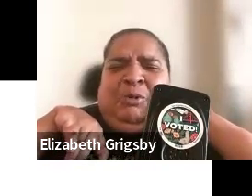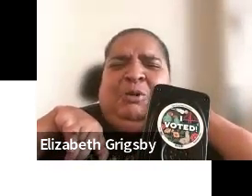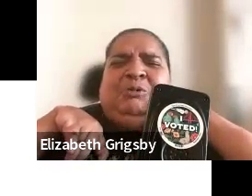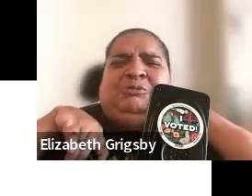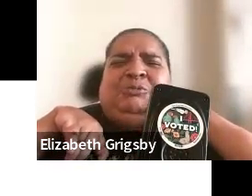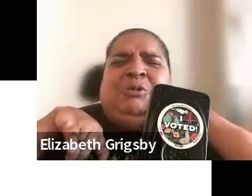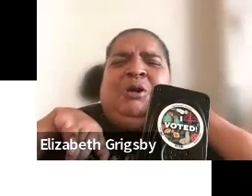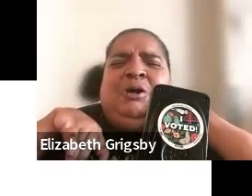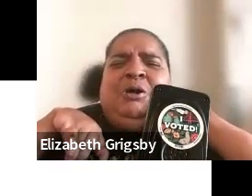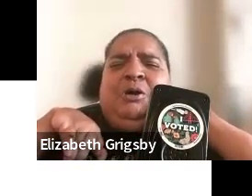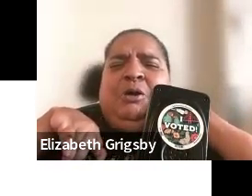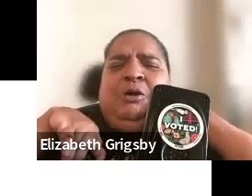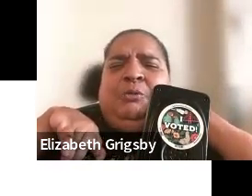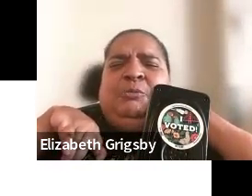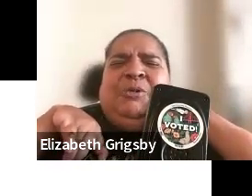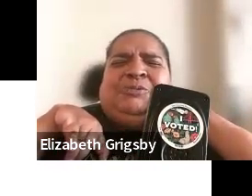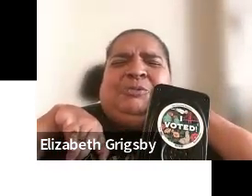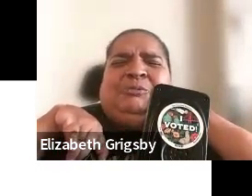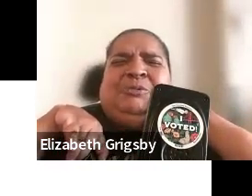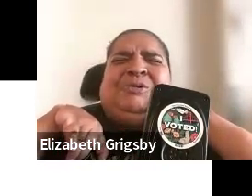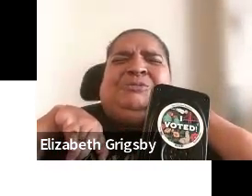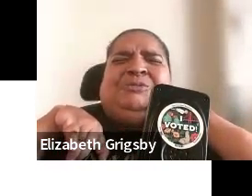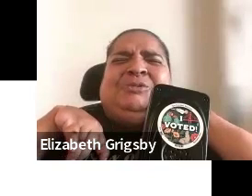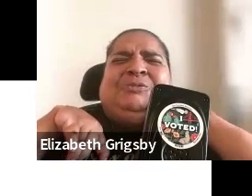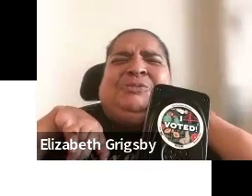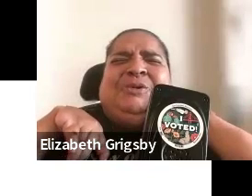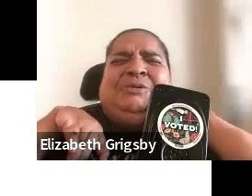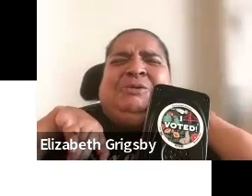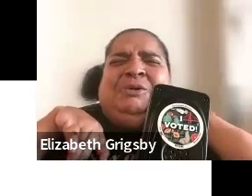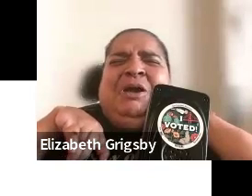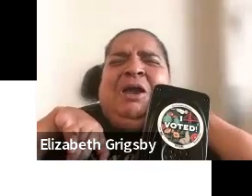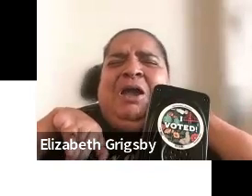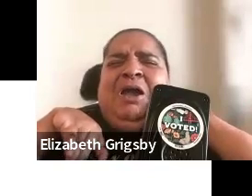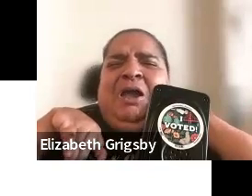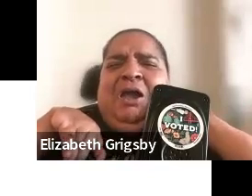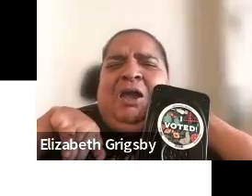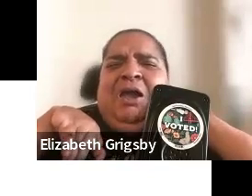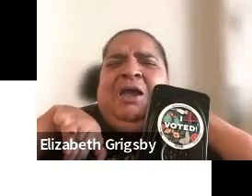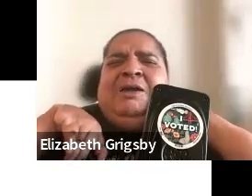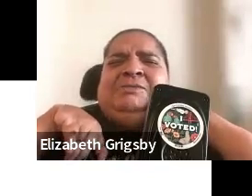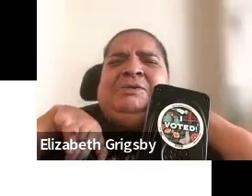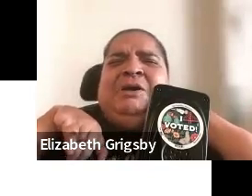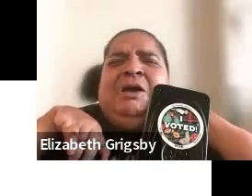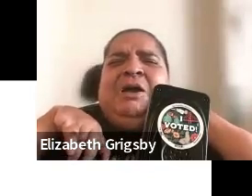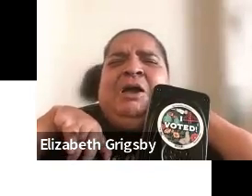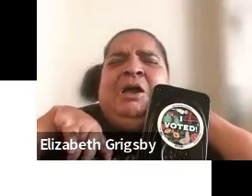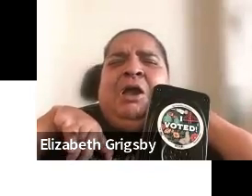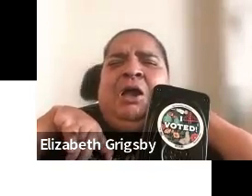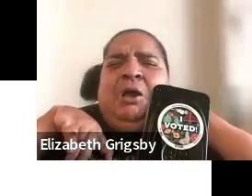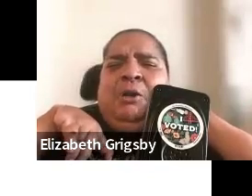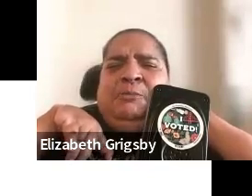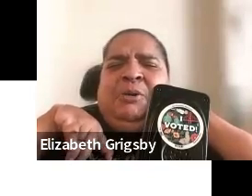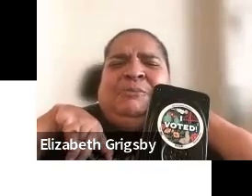to merge with the regional center and